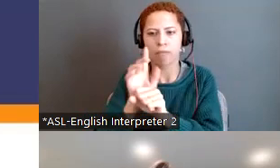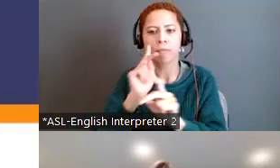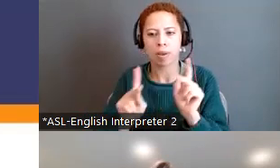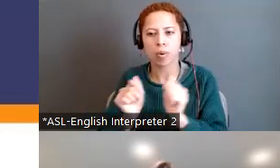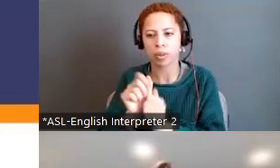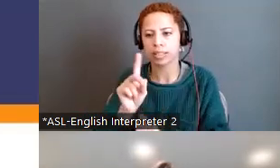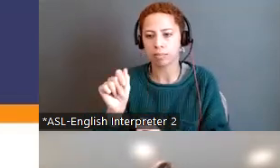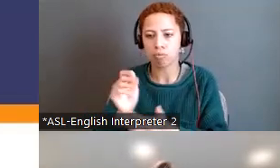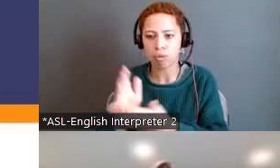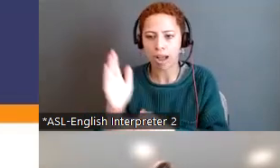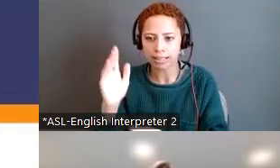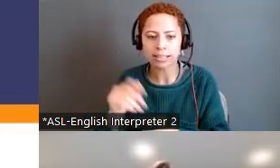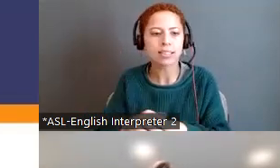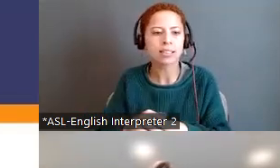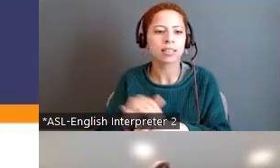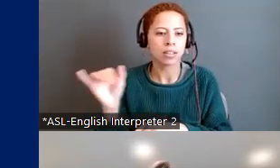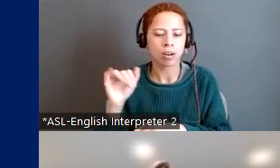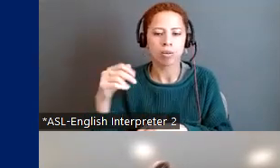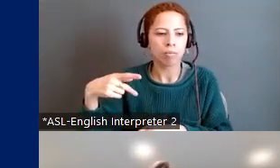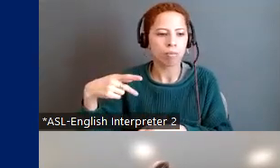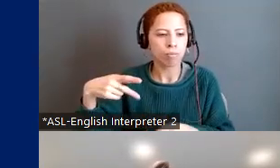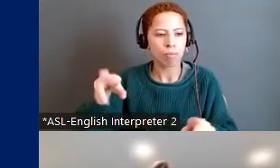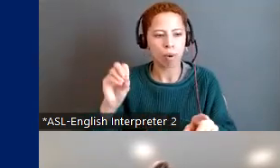rights. And there is also the ProBo Ontario.